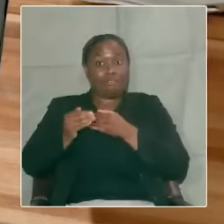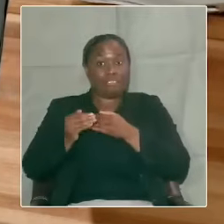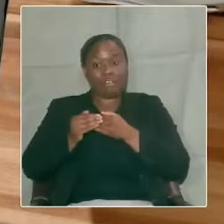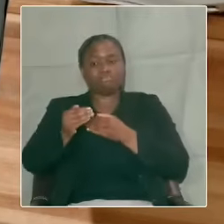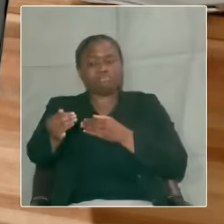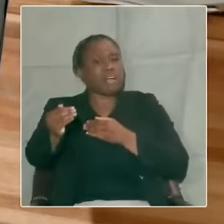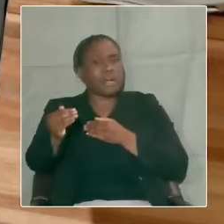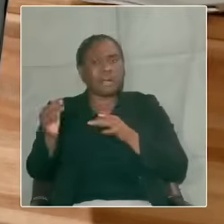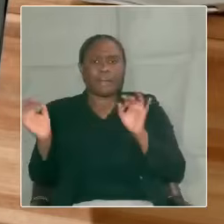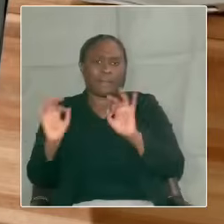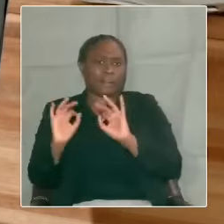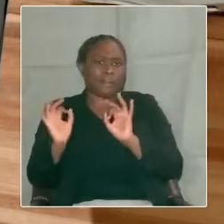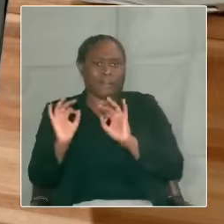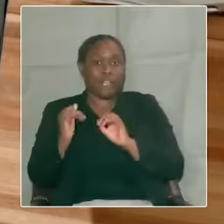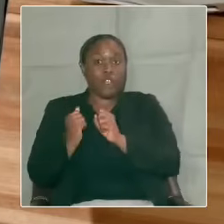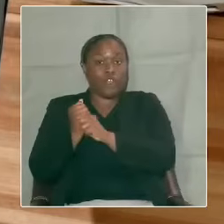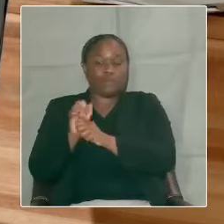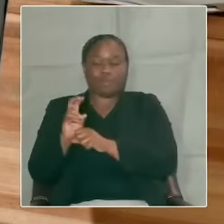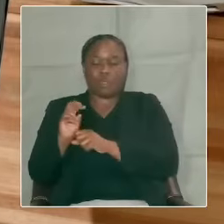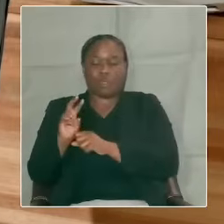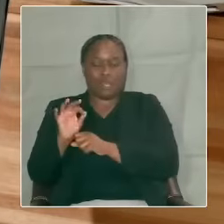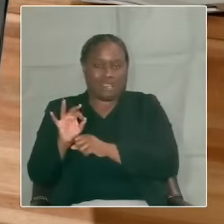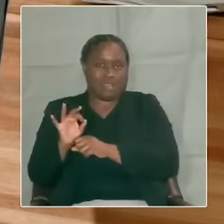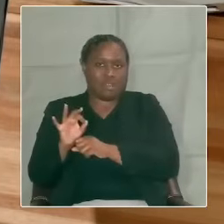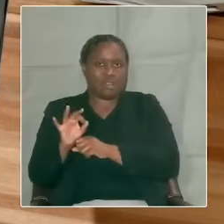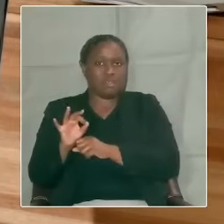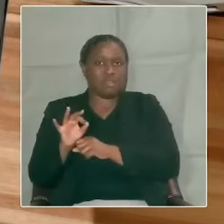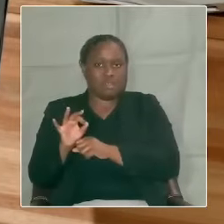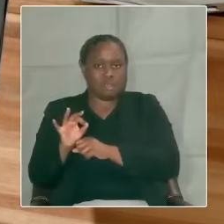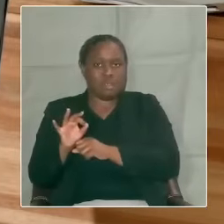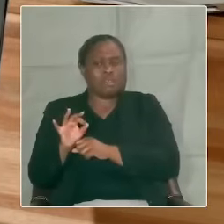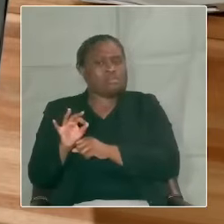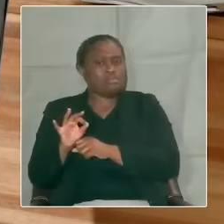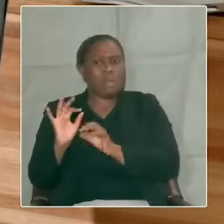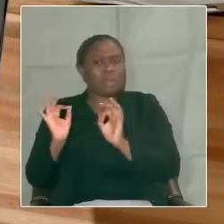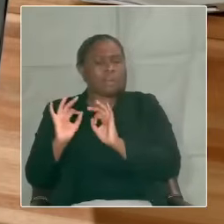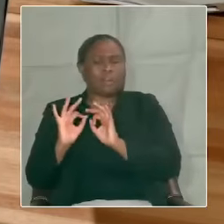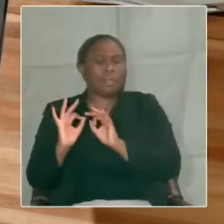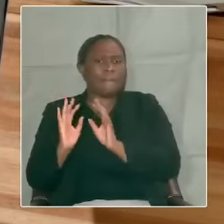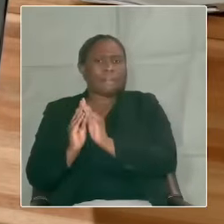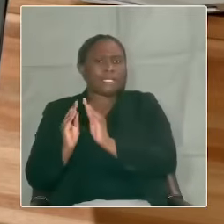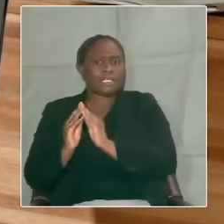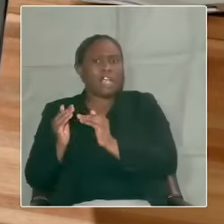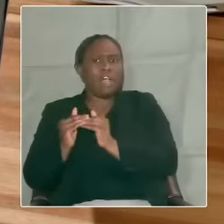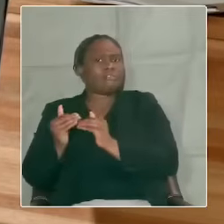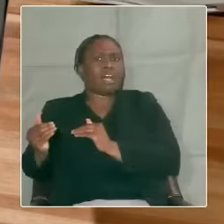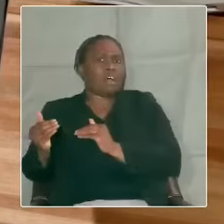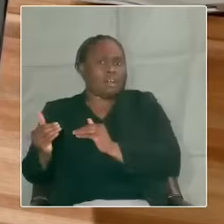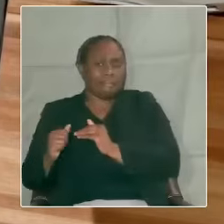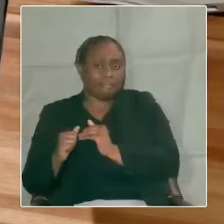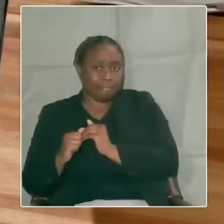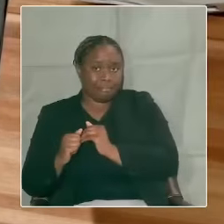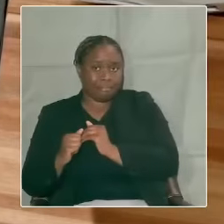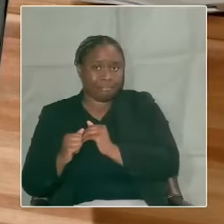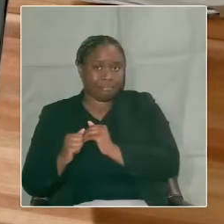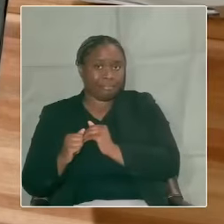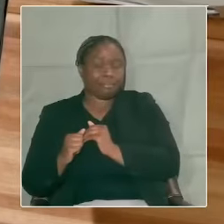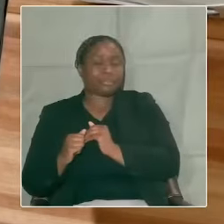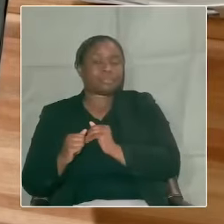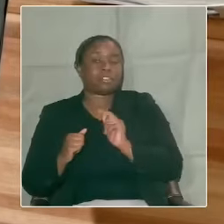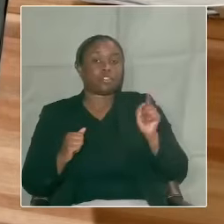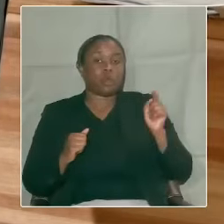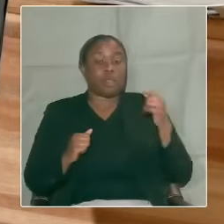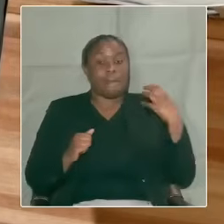2023. Now, would that period extend until the minister took